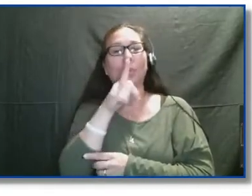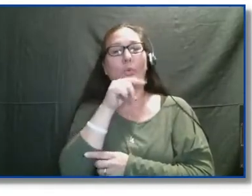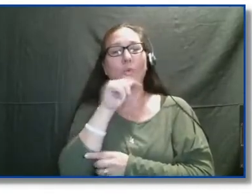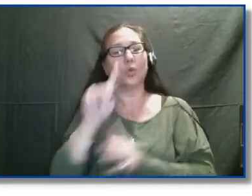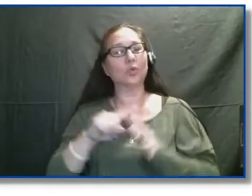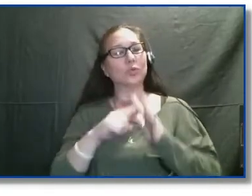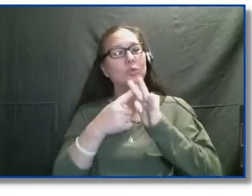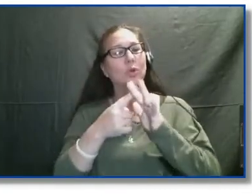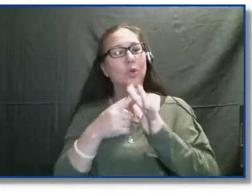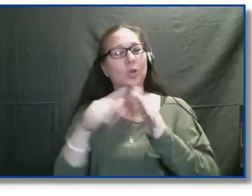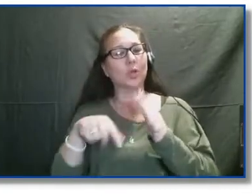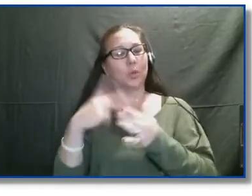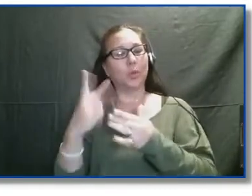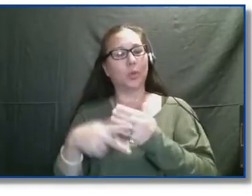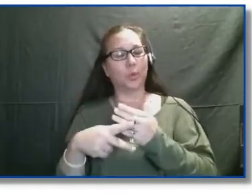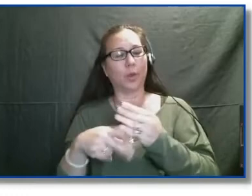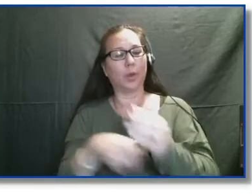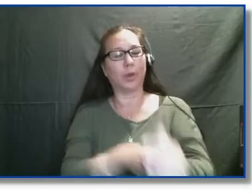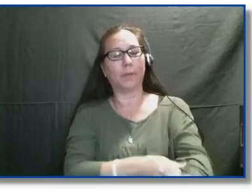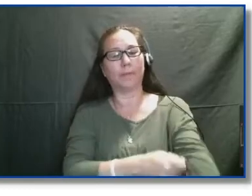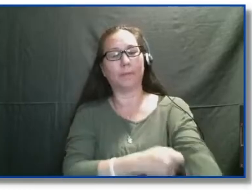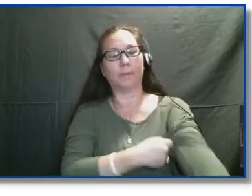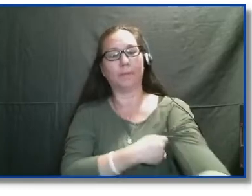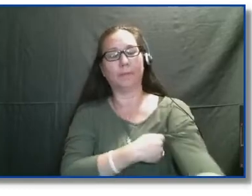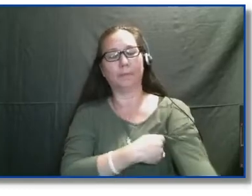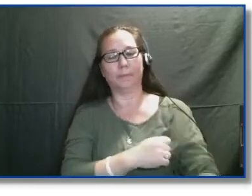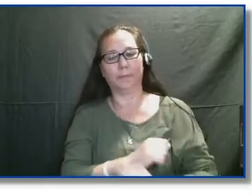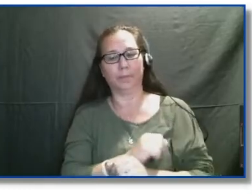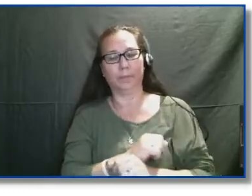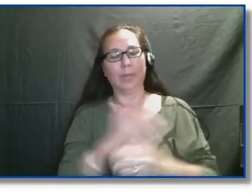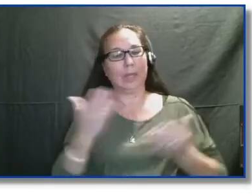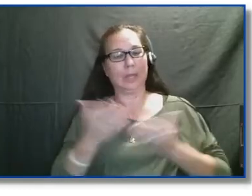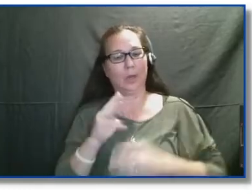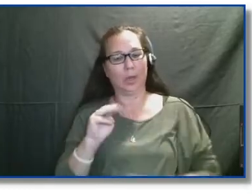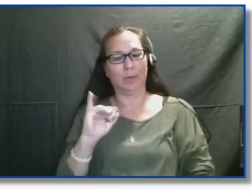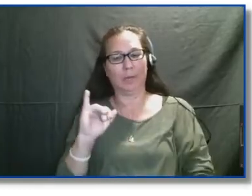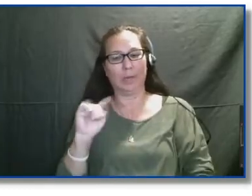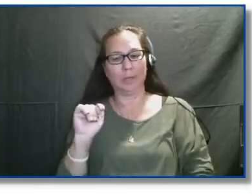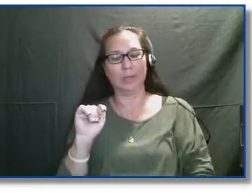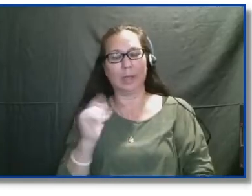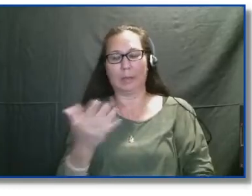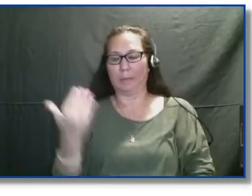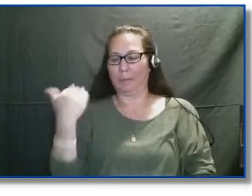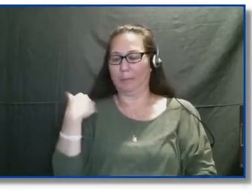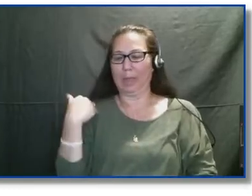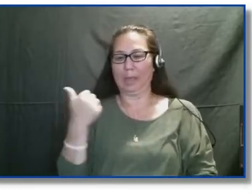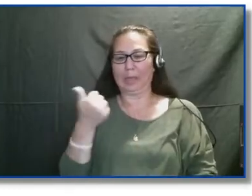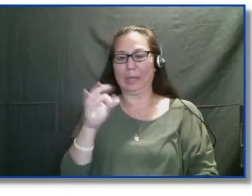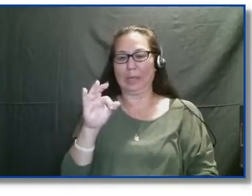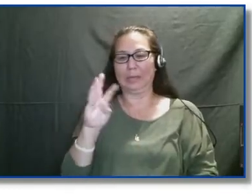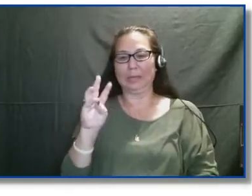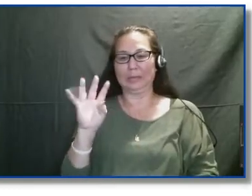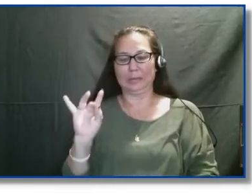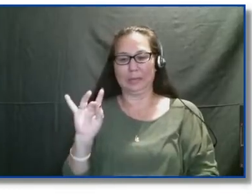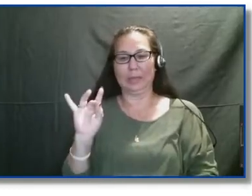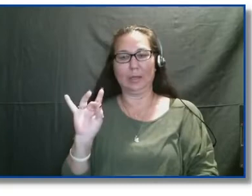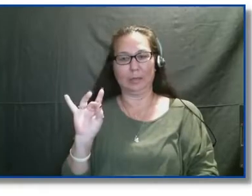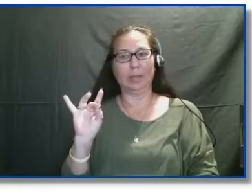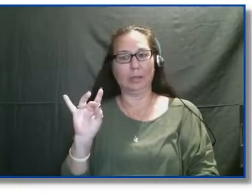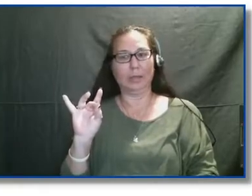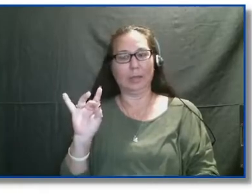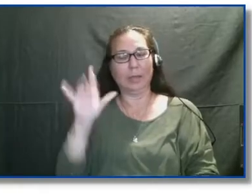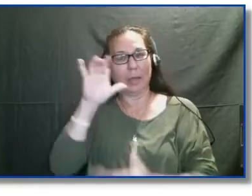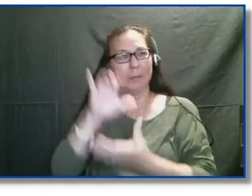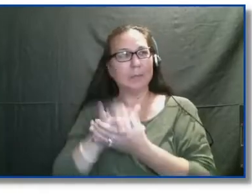program, the Percent for Art program at MIT back in 1968, believed that